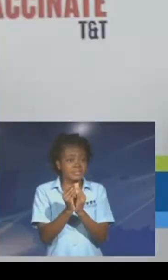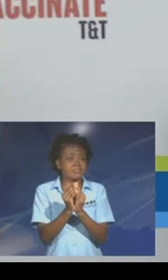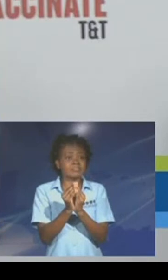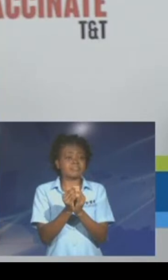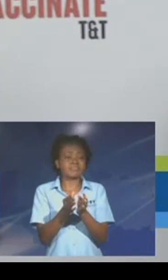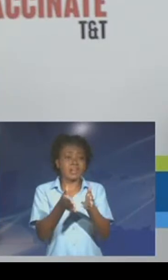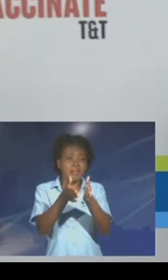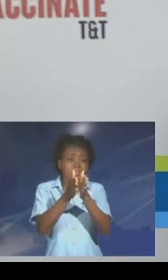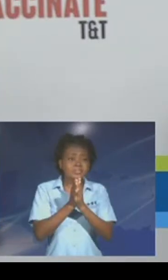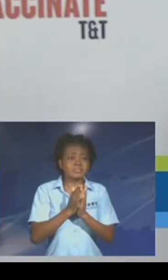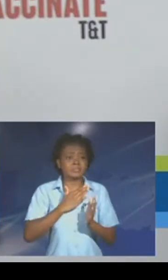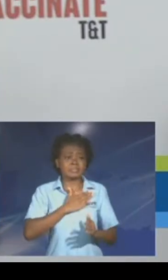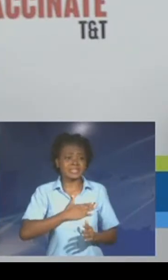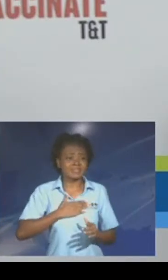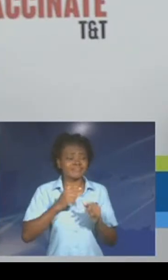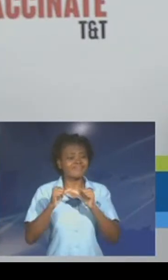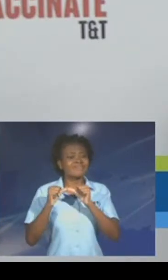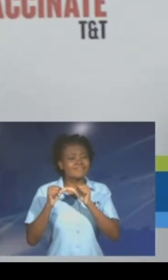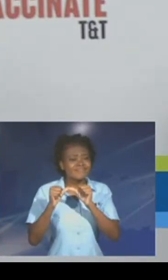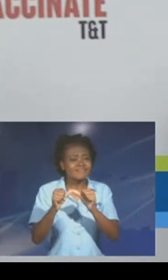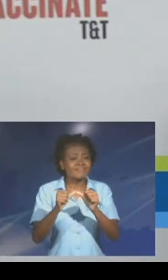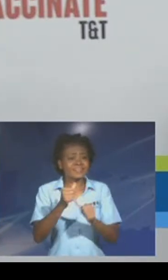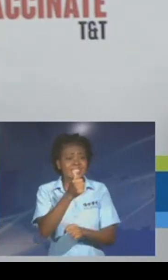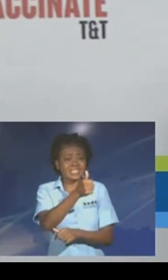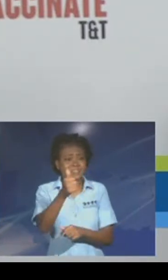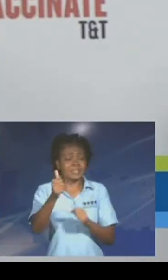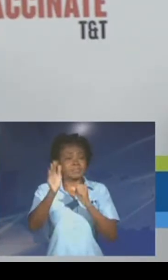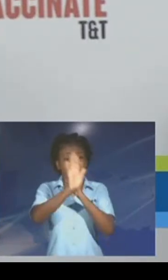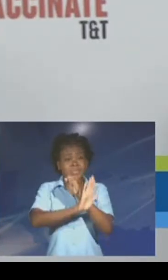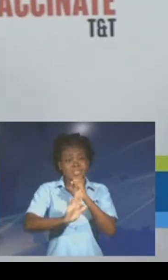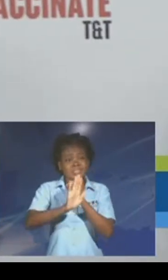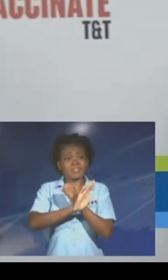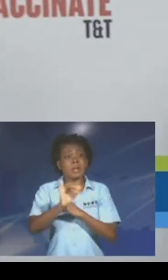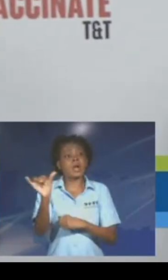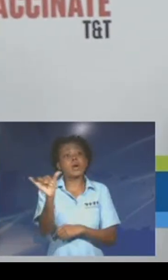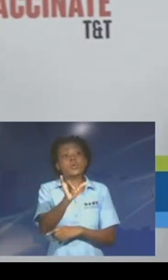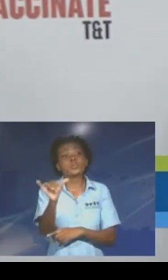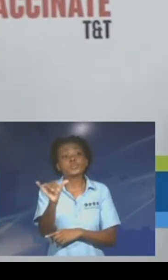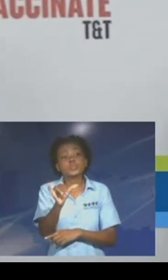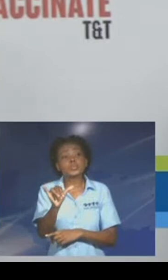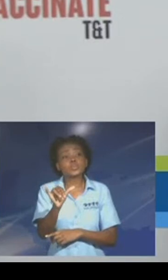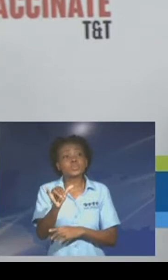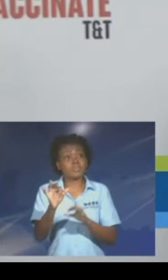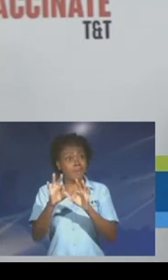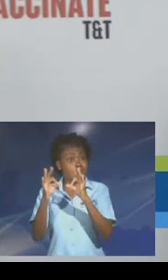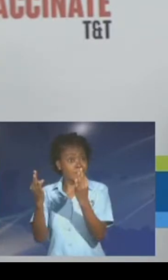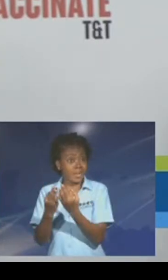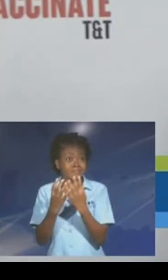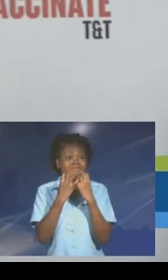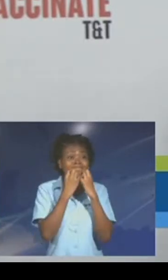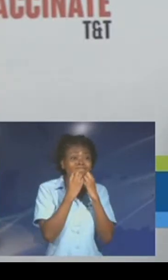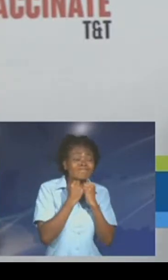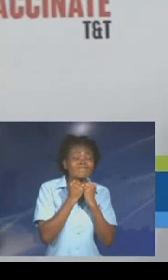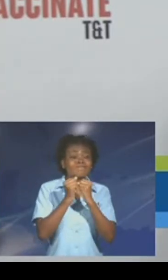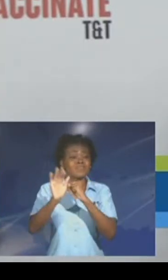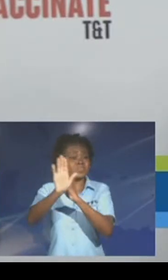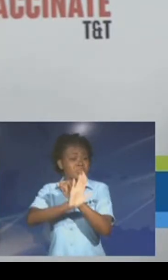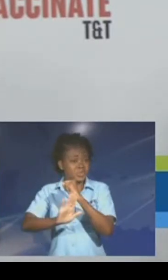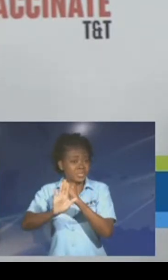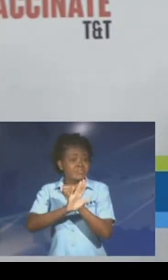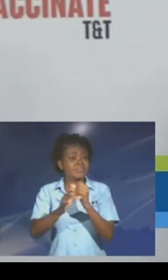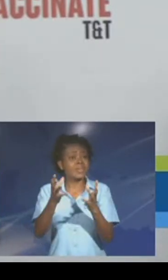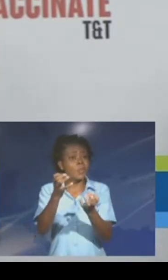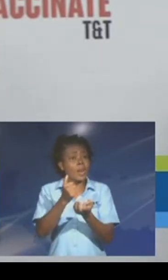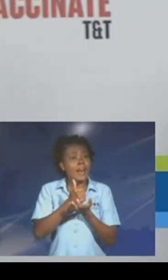to protect yourself and your loved ones. We want to remind the public that COVID-19 vaccines are available